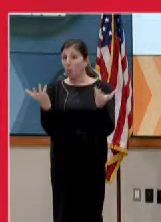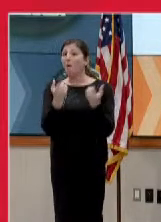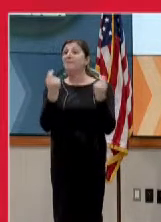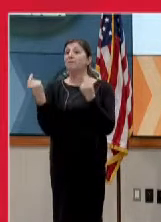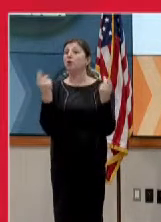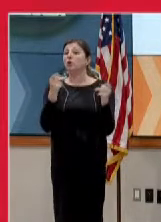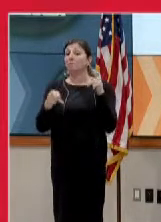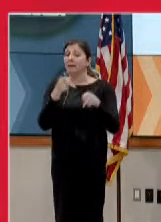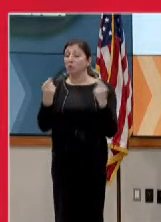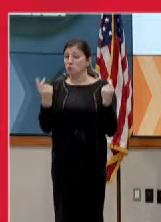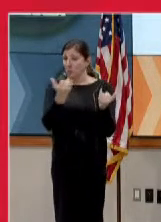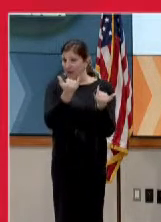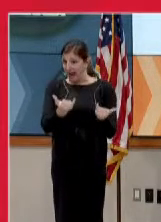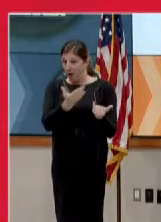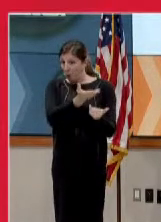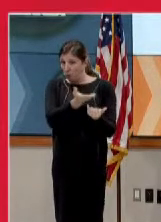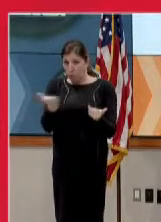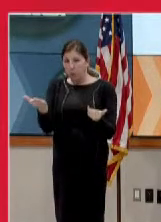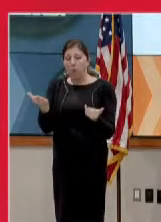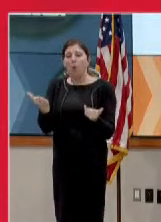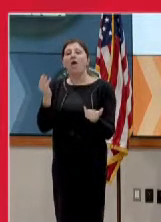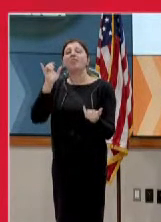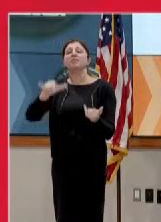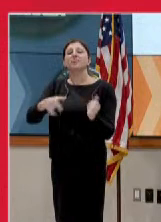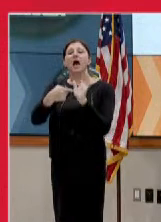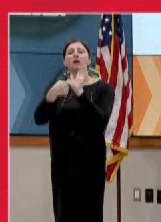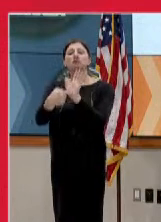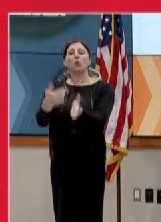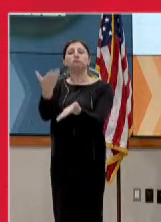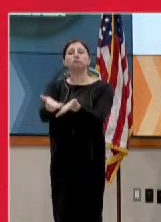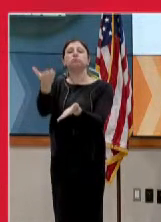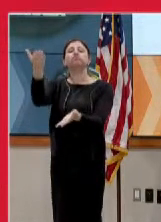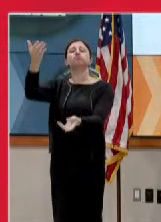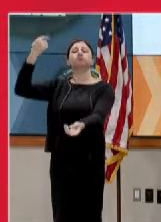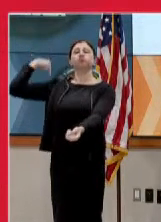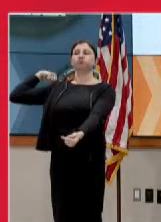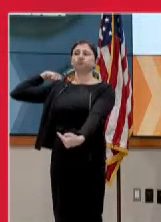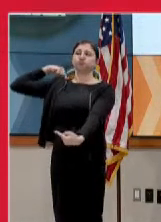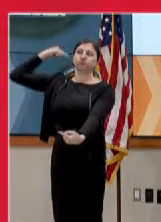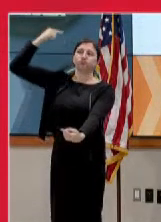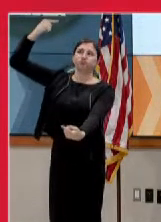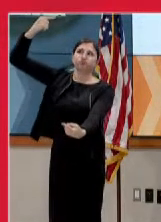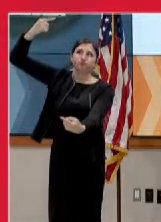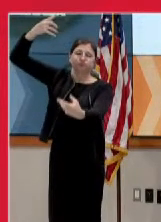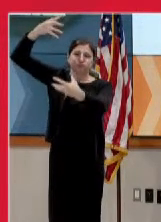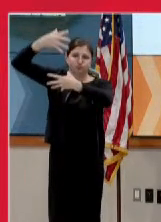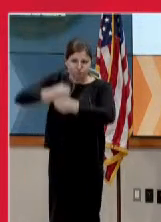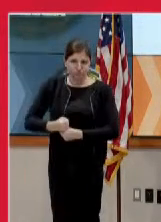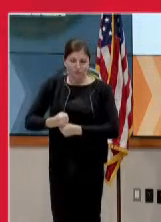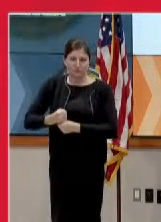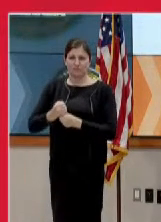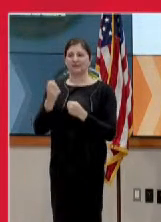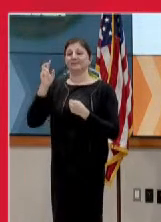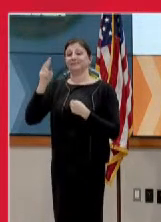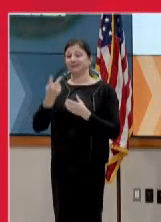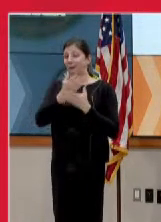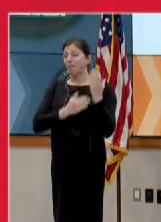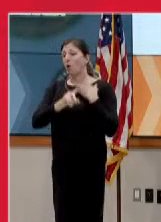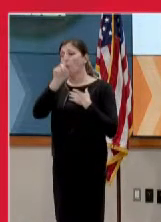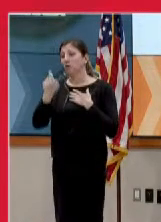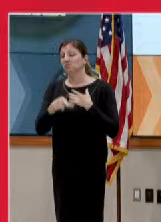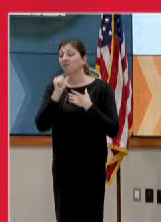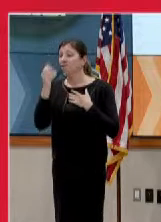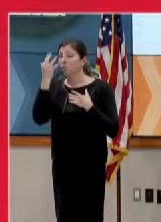reflects the last few weeks, the summation, if you will, of all those activities. And then that also gets to that second part of the question,